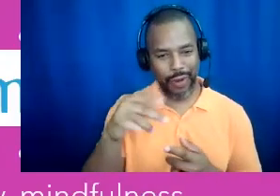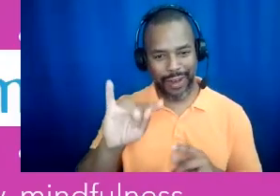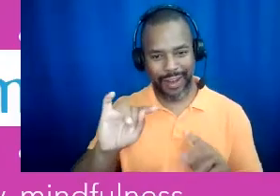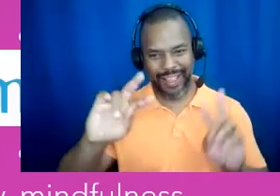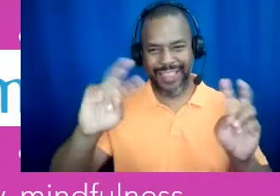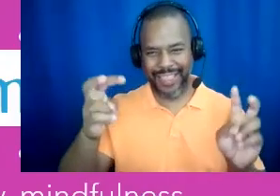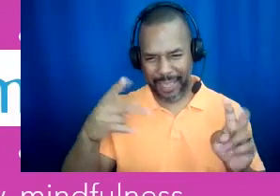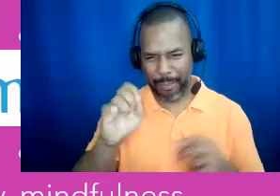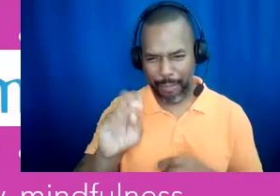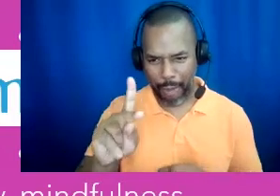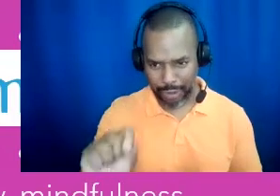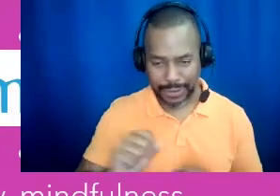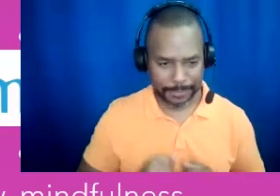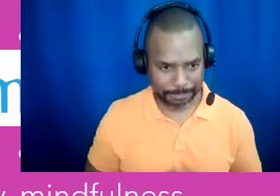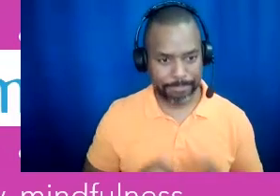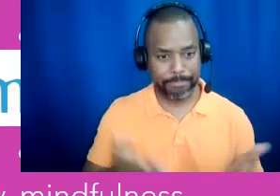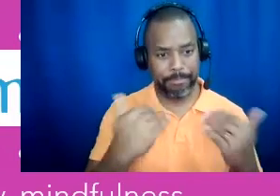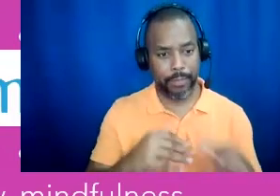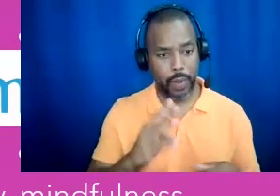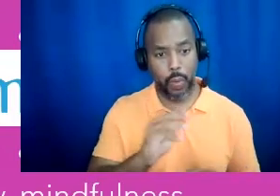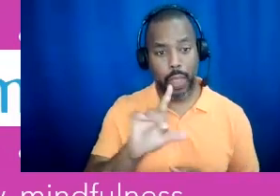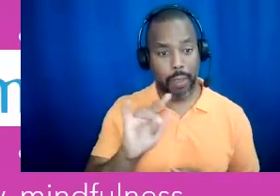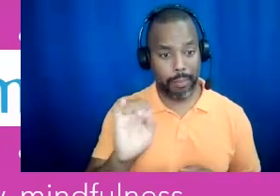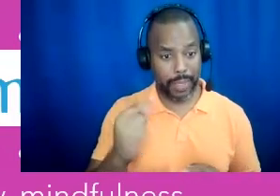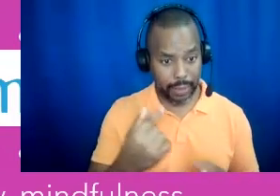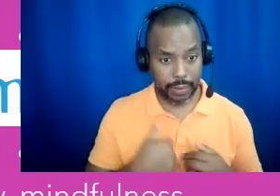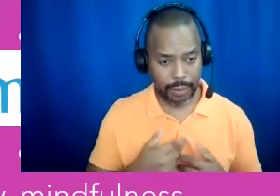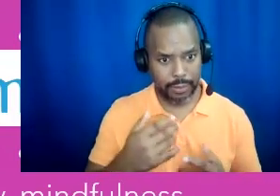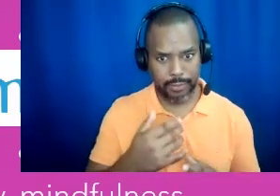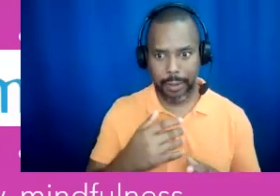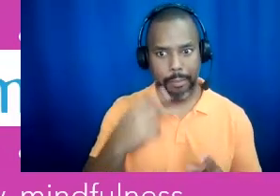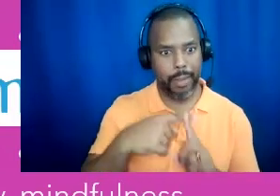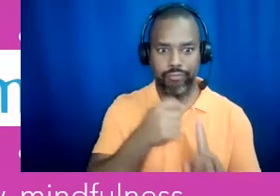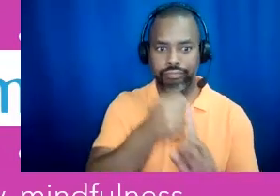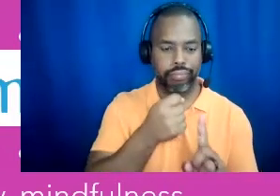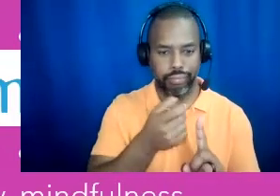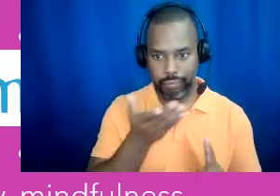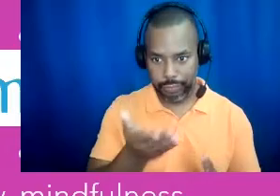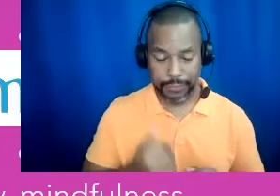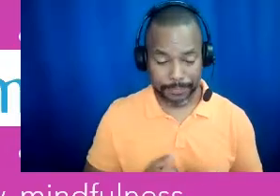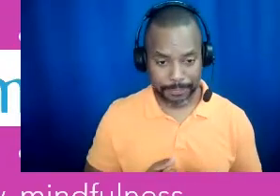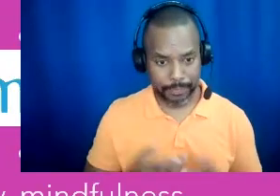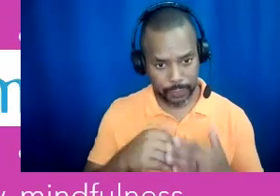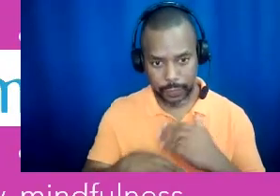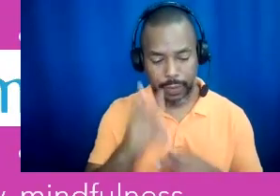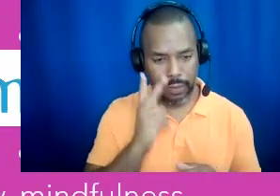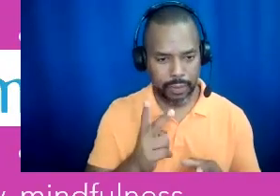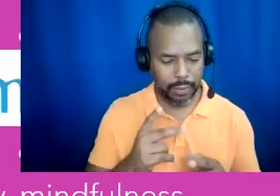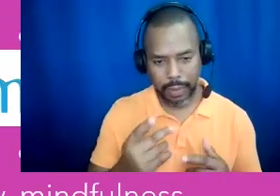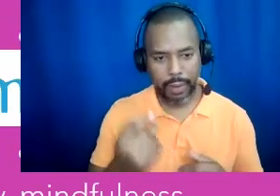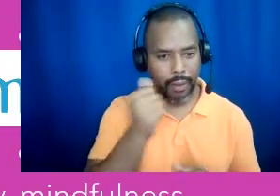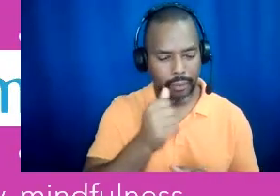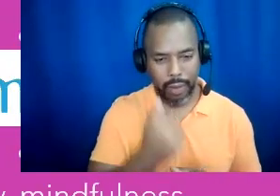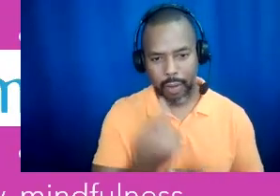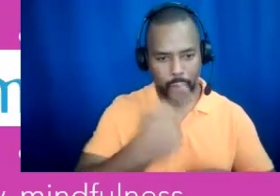a well-being place blog. So if you're just looking for something to positively impact your health and well-being, just go there maybe once a day and check it out